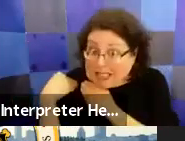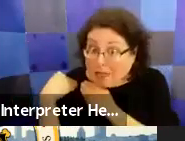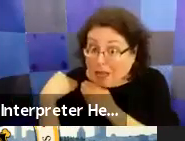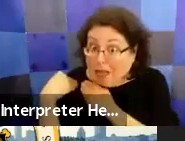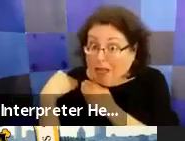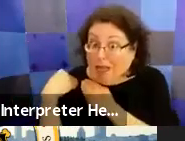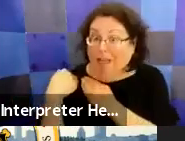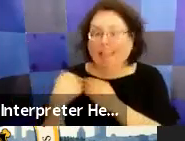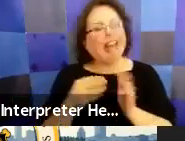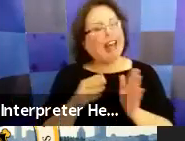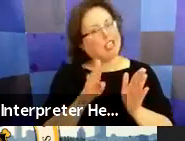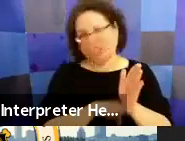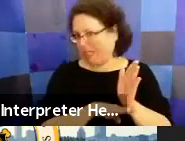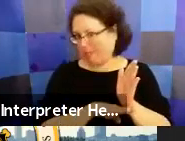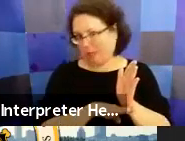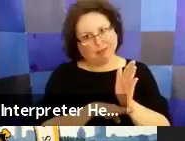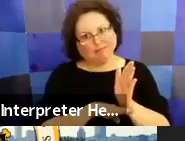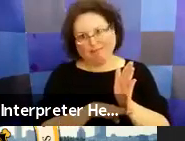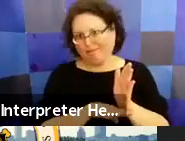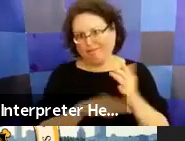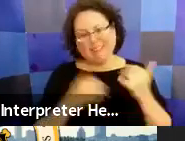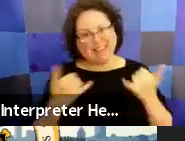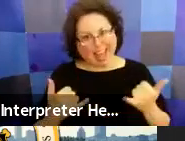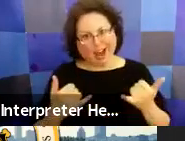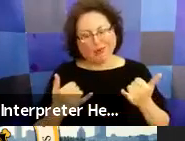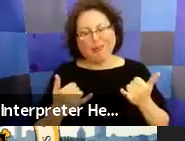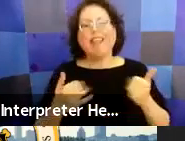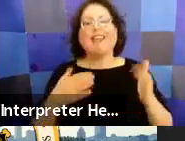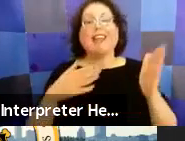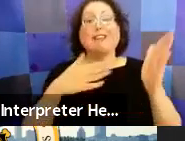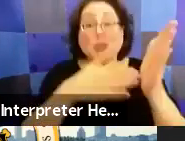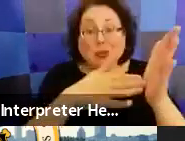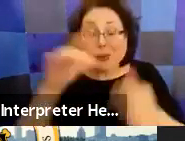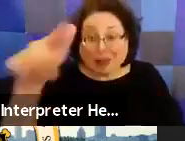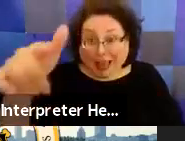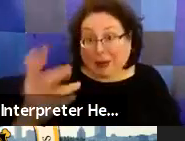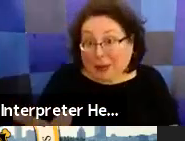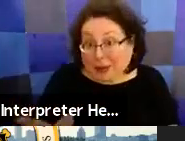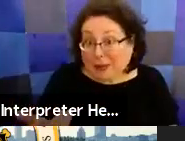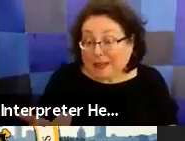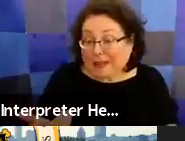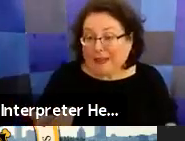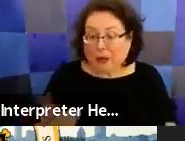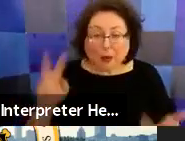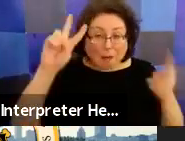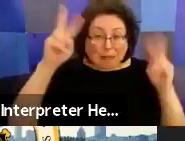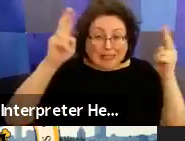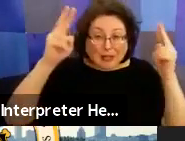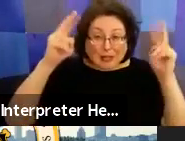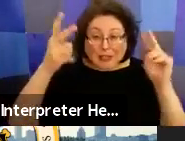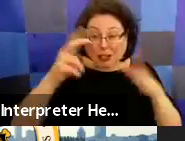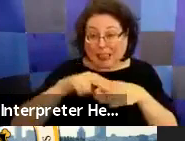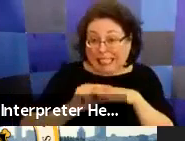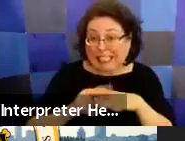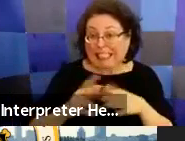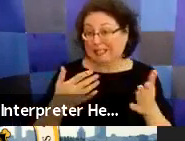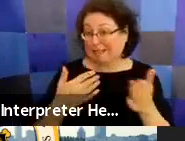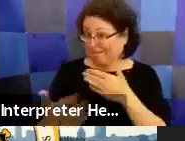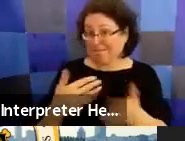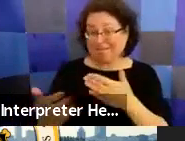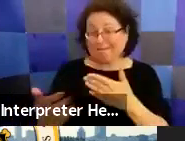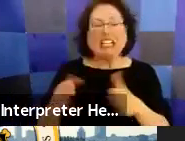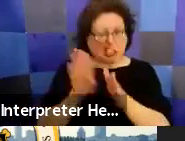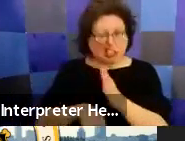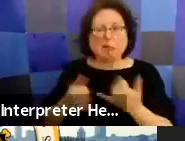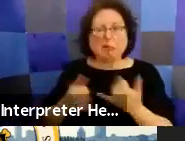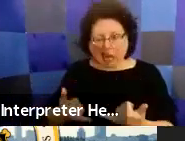cheaper, as you said earlier, on this end than on the other end, where it's a lawsuit or a misunderstood lease or an